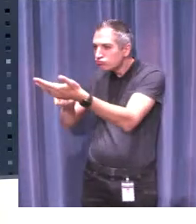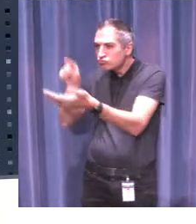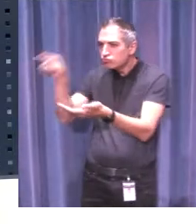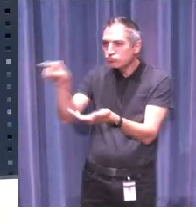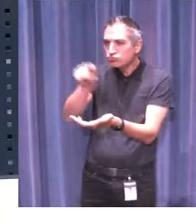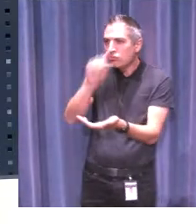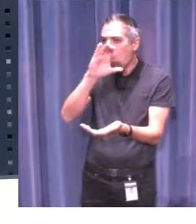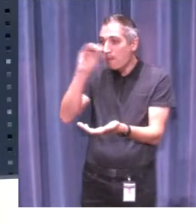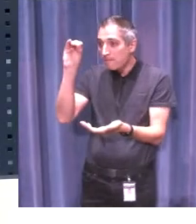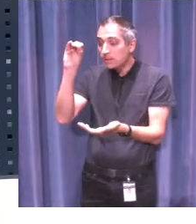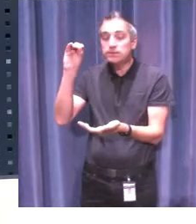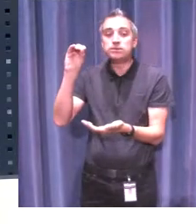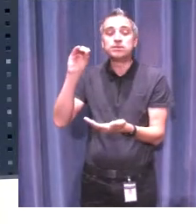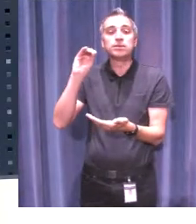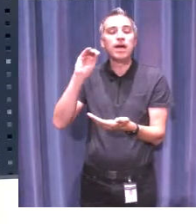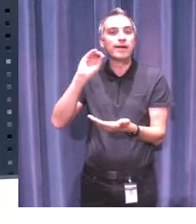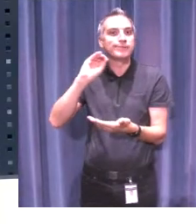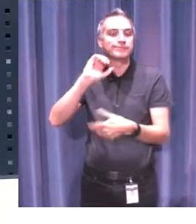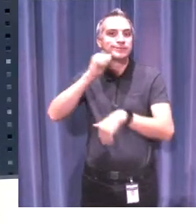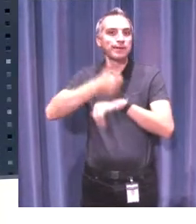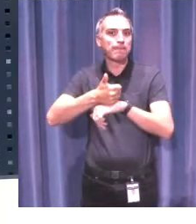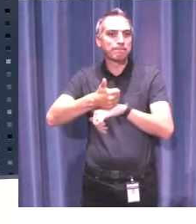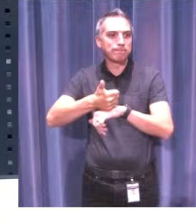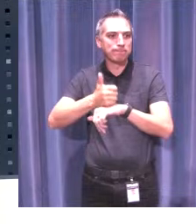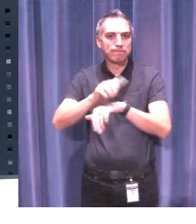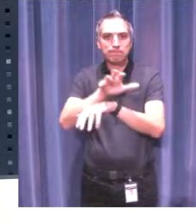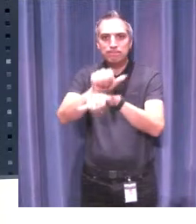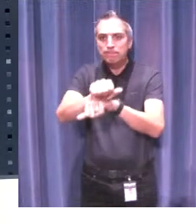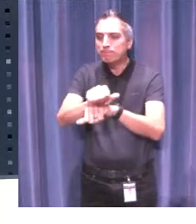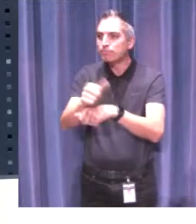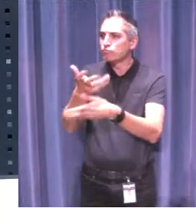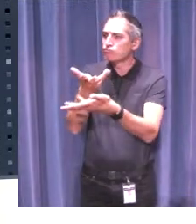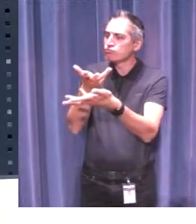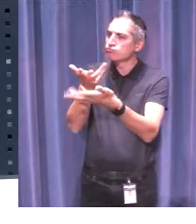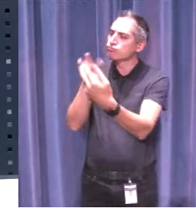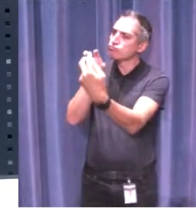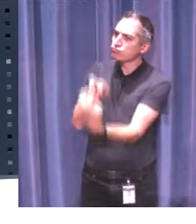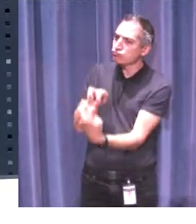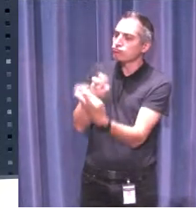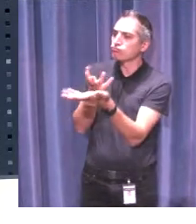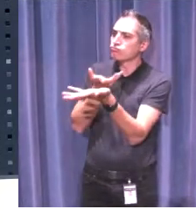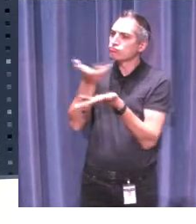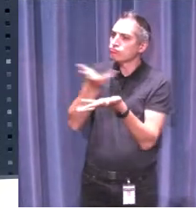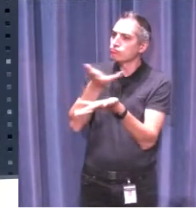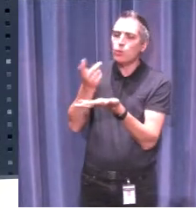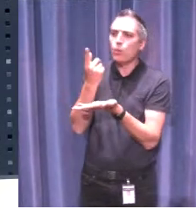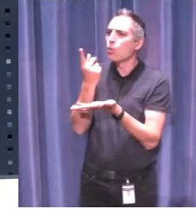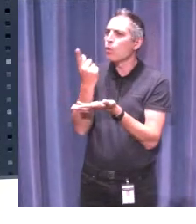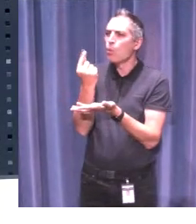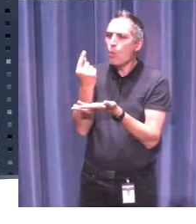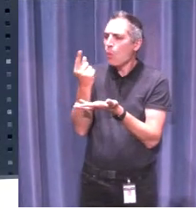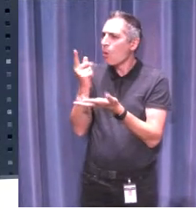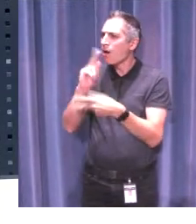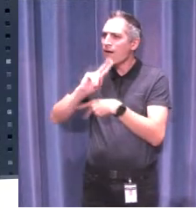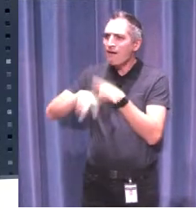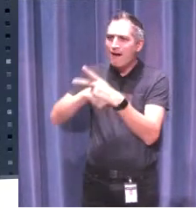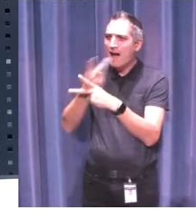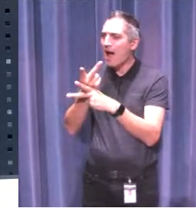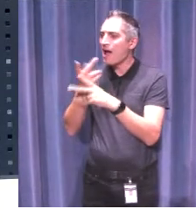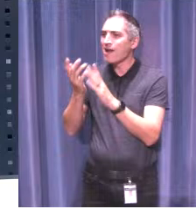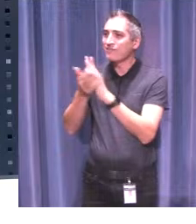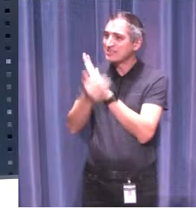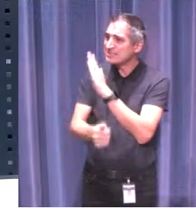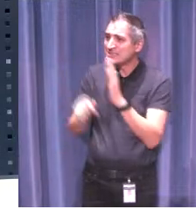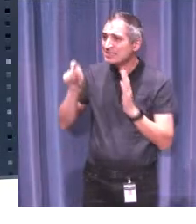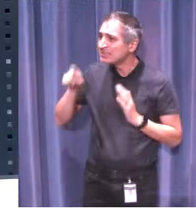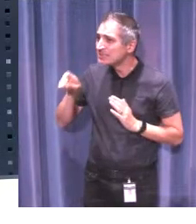then arranging time to speak with them to fully understand what types of skill sets that they are looking